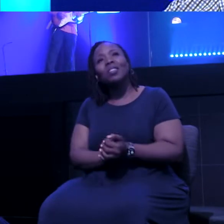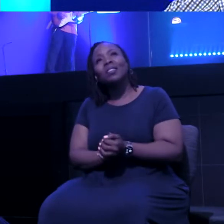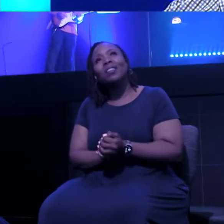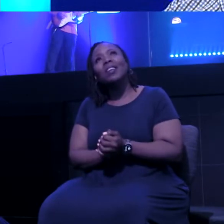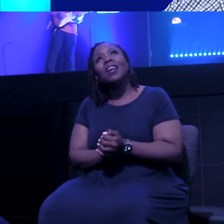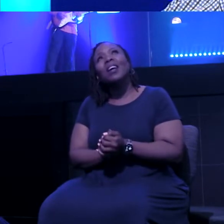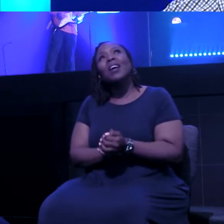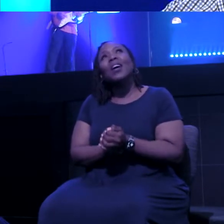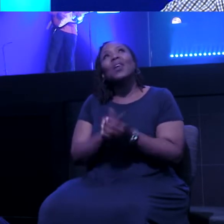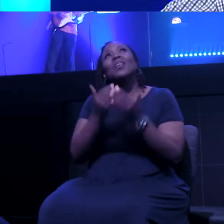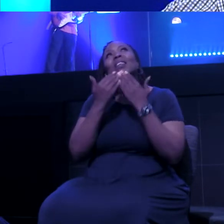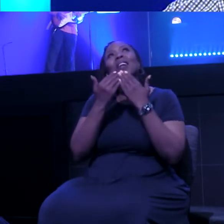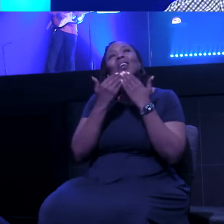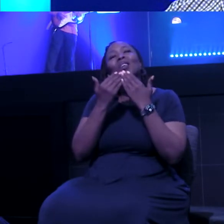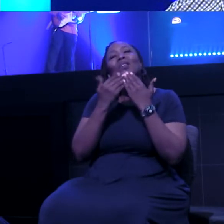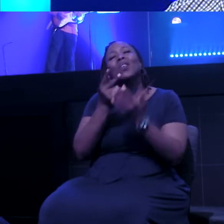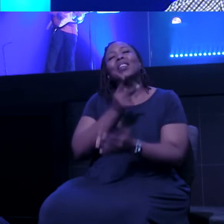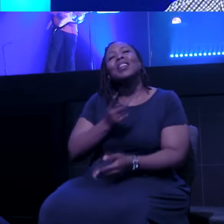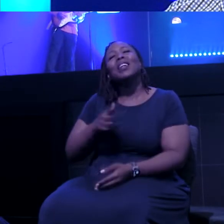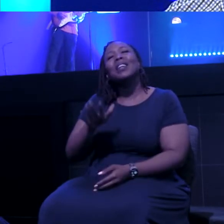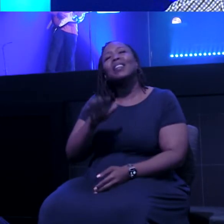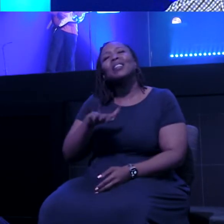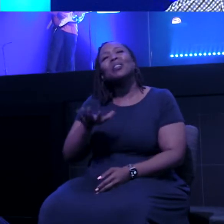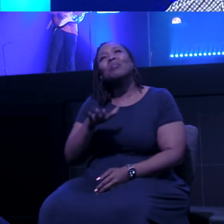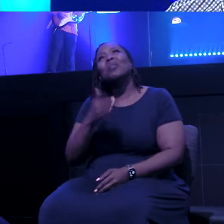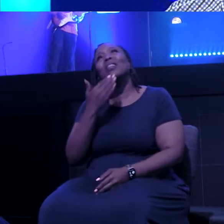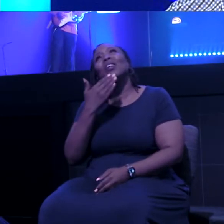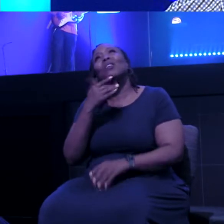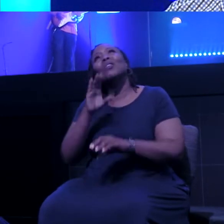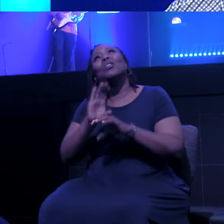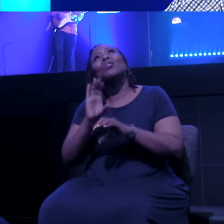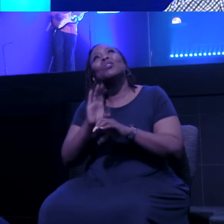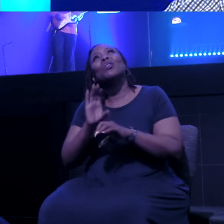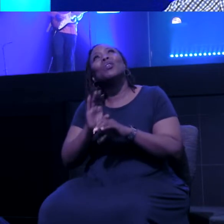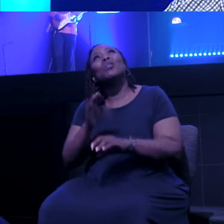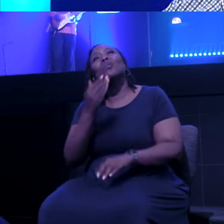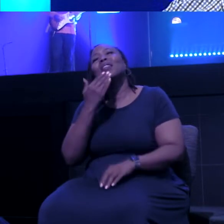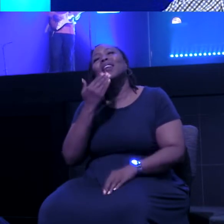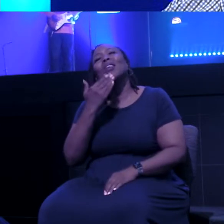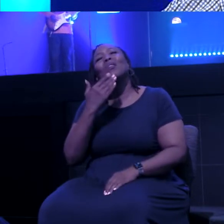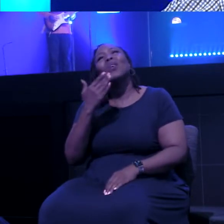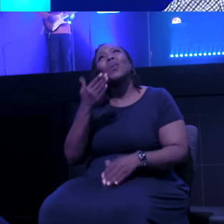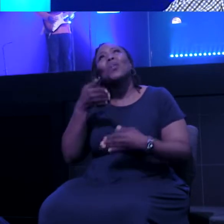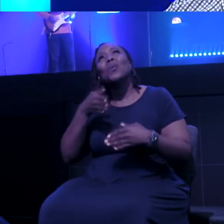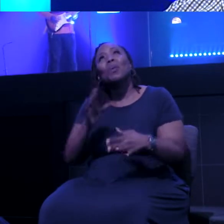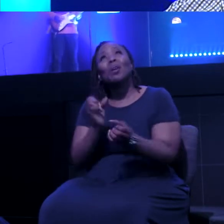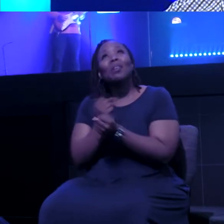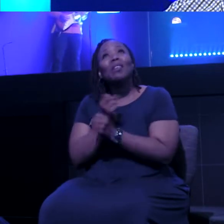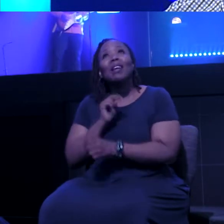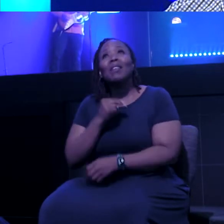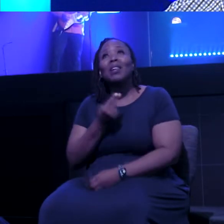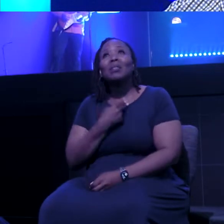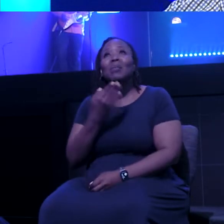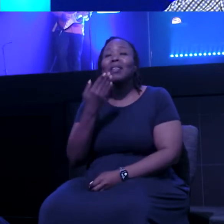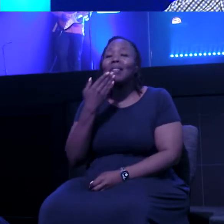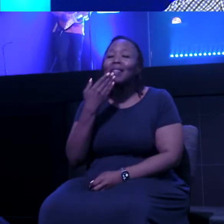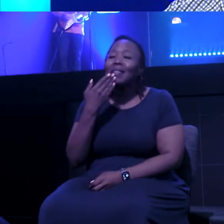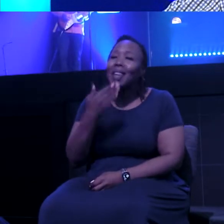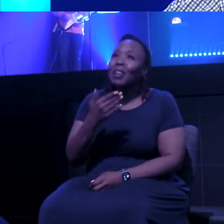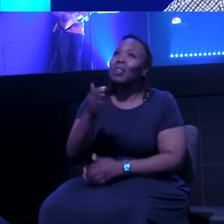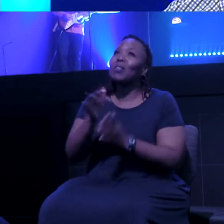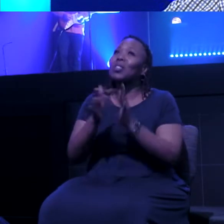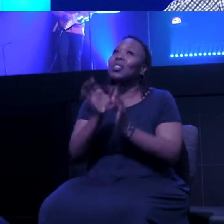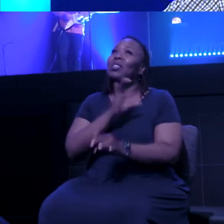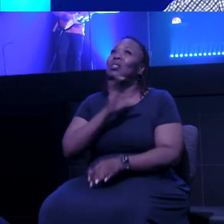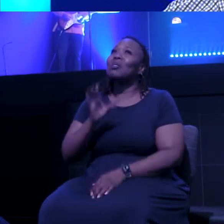Father, we thank you for the kingdom. We thank you for your church. We thank you for the way that you love us. Father, we thank you for Jesus Christ. We thank